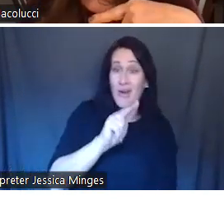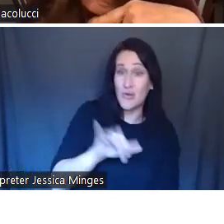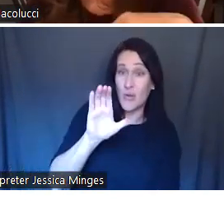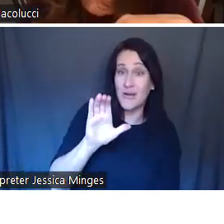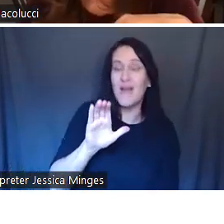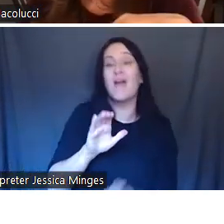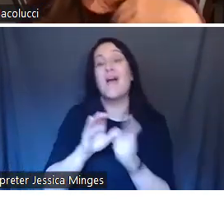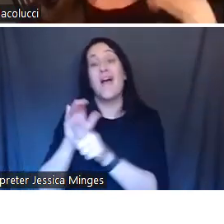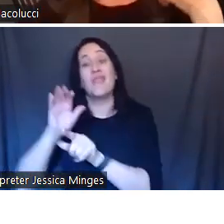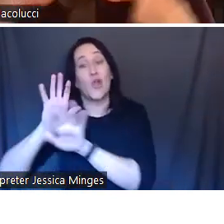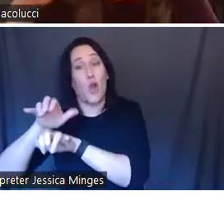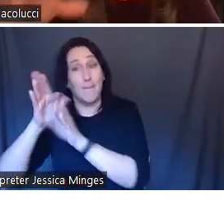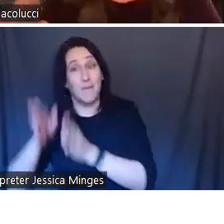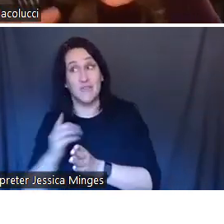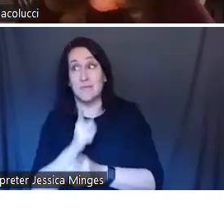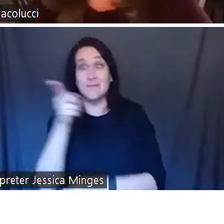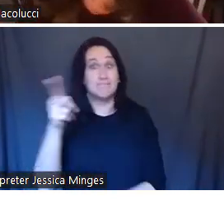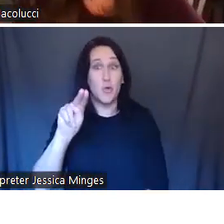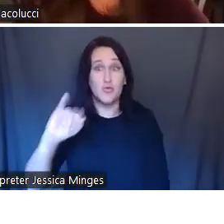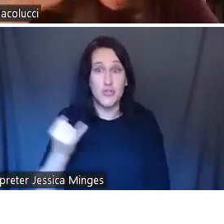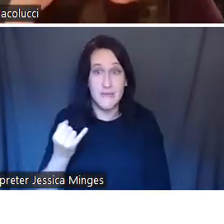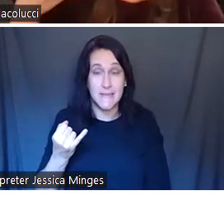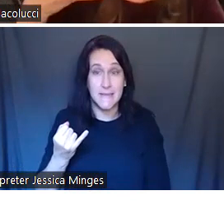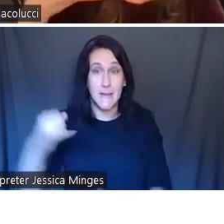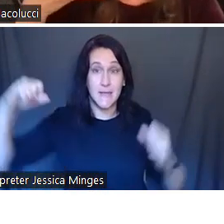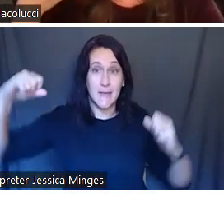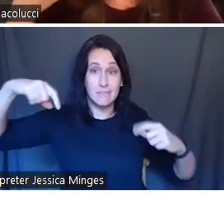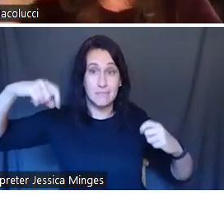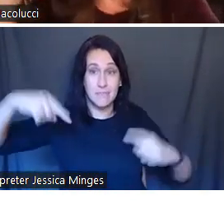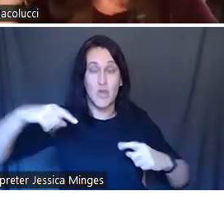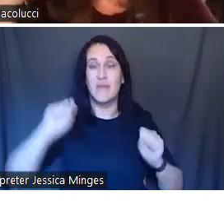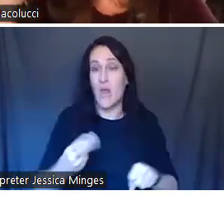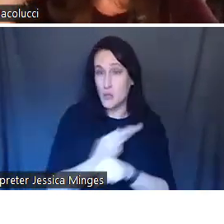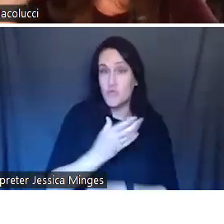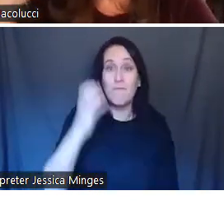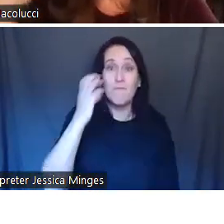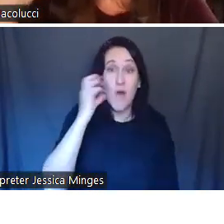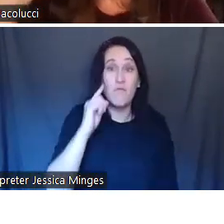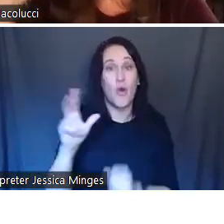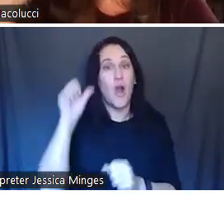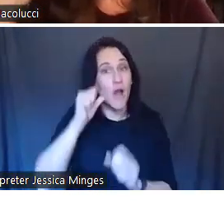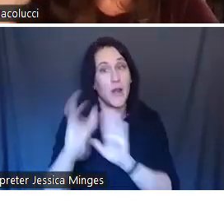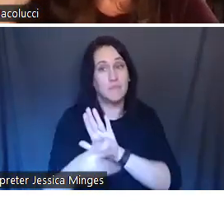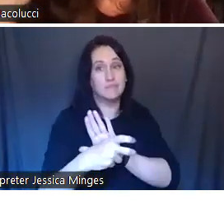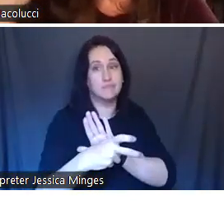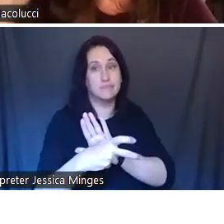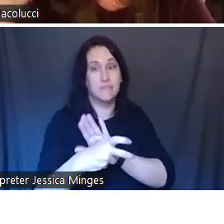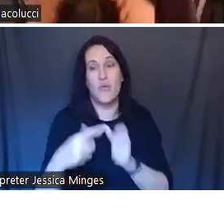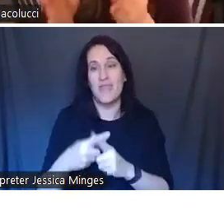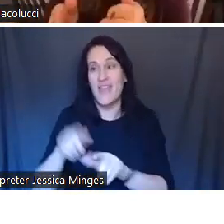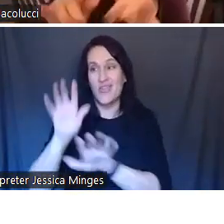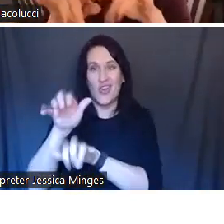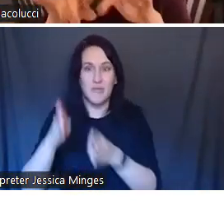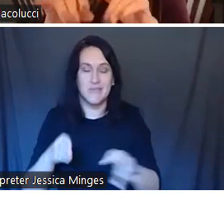in New Jersey. You can use a phone for the audio source, so the CART transcriber can hear what's being